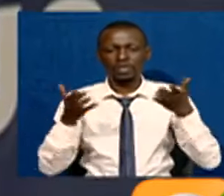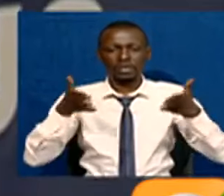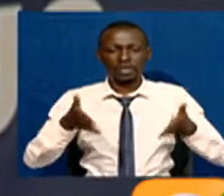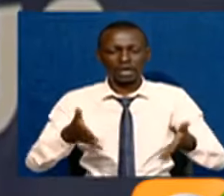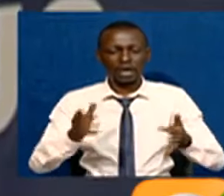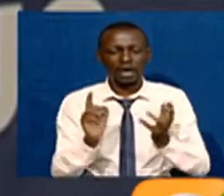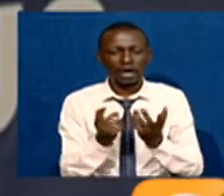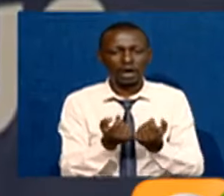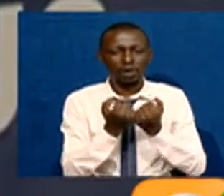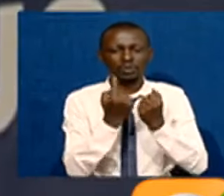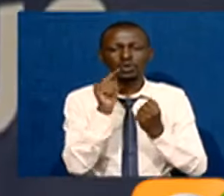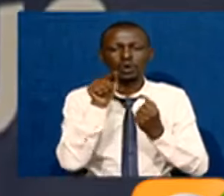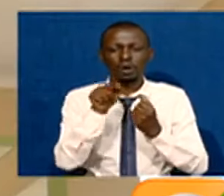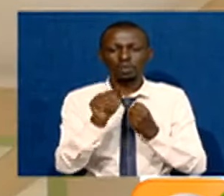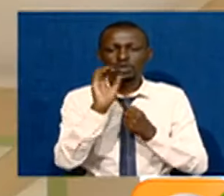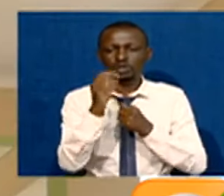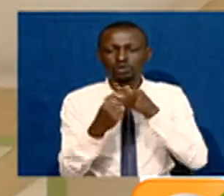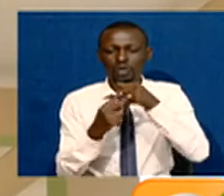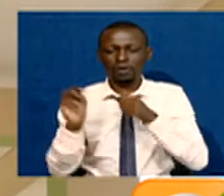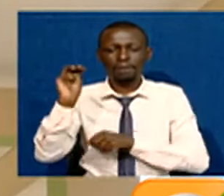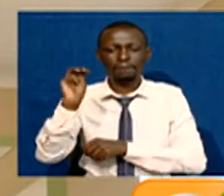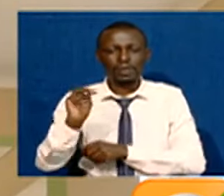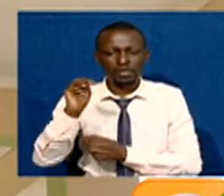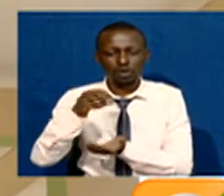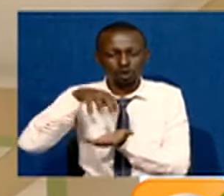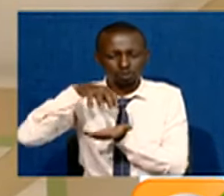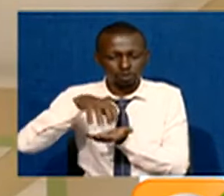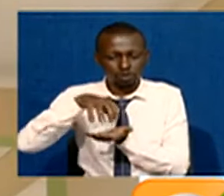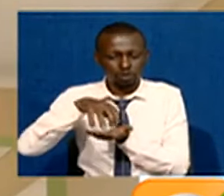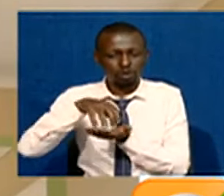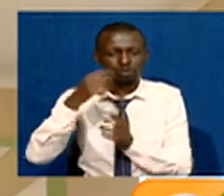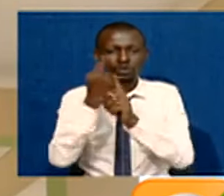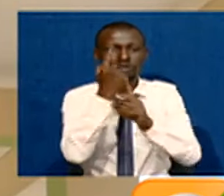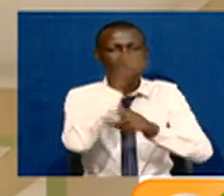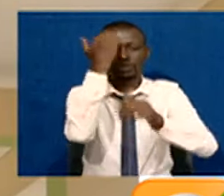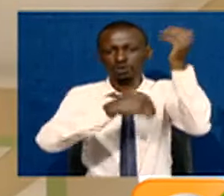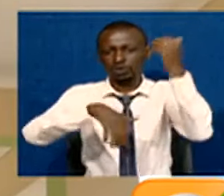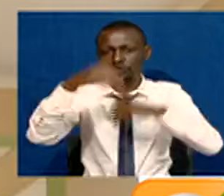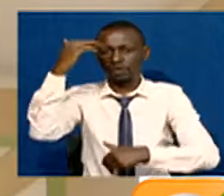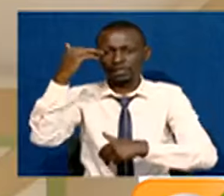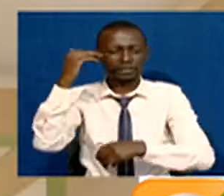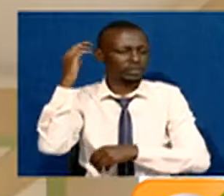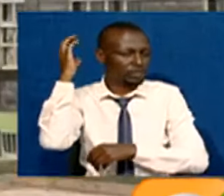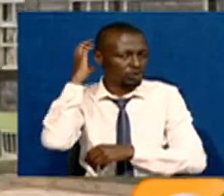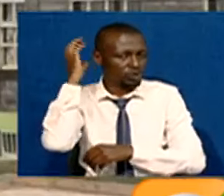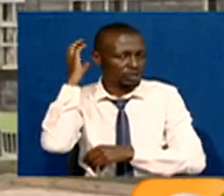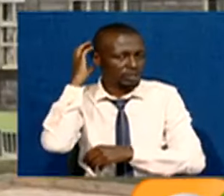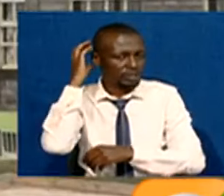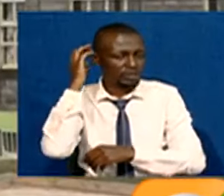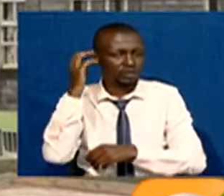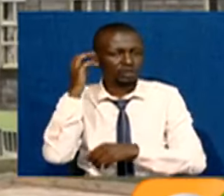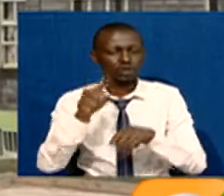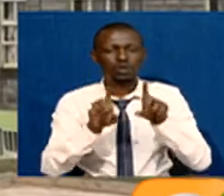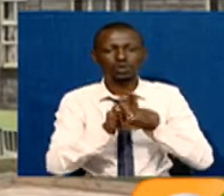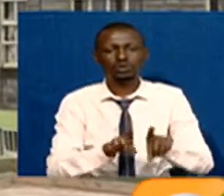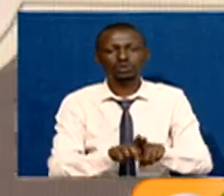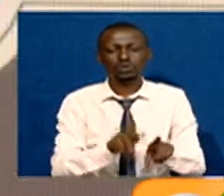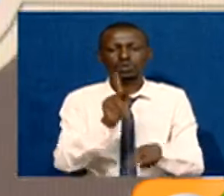at 1.07 million places spread across the universities, TVETs, TTCs and